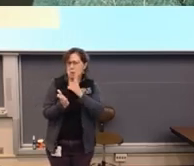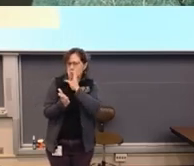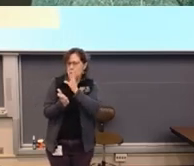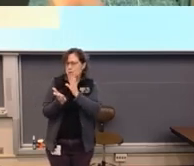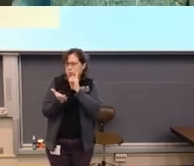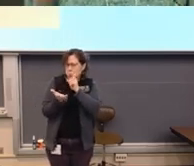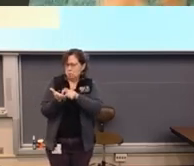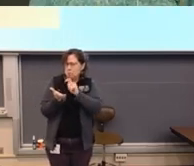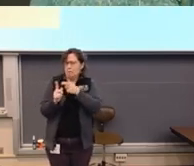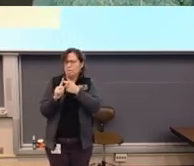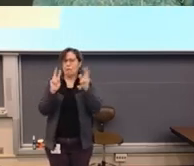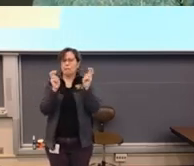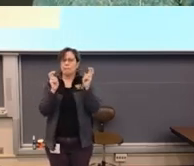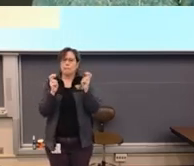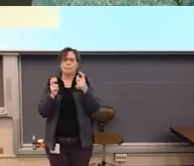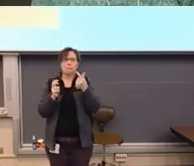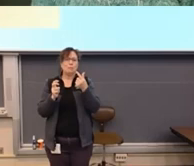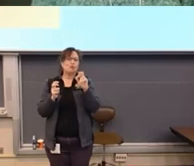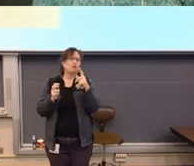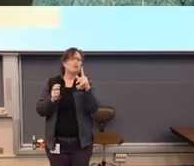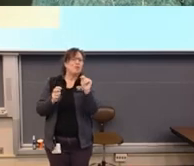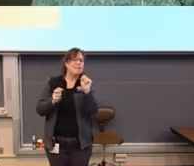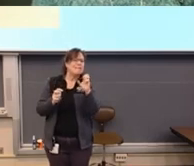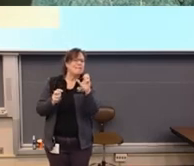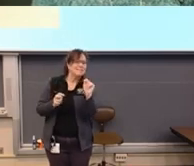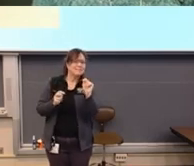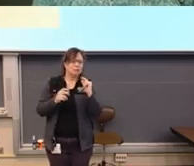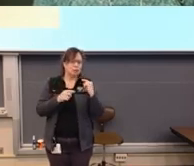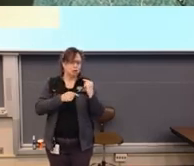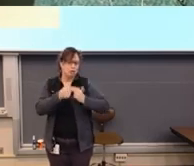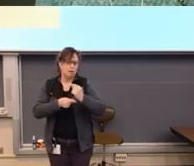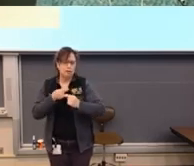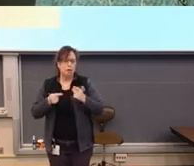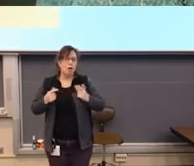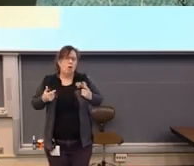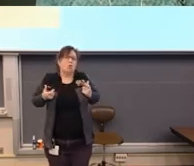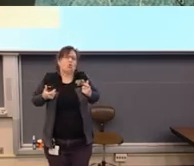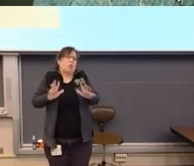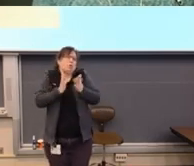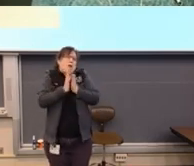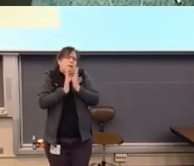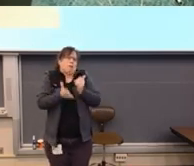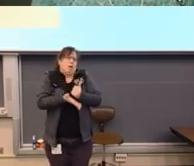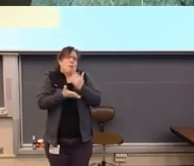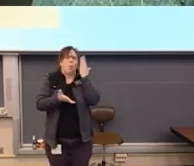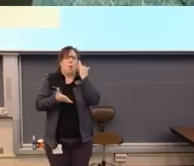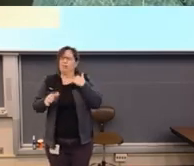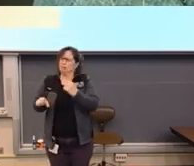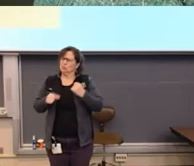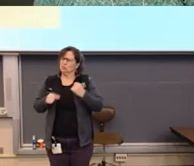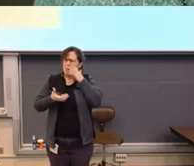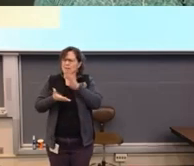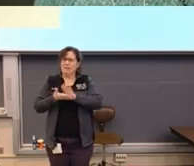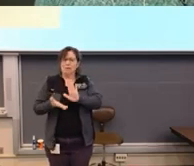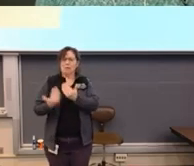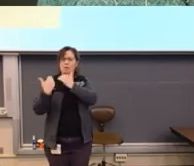men from the quote unquote greatest generation. And they really don't want to ask for help because they feel so strongly that this is